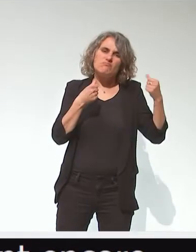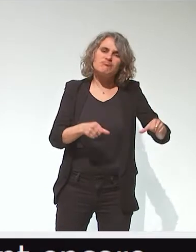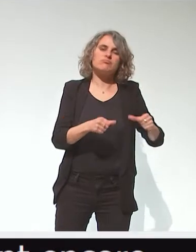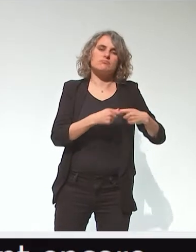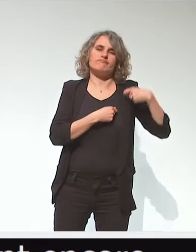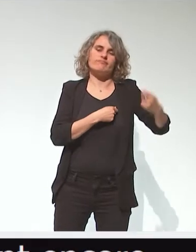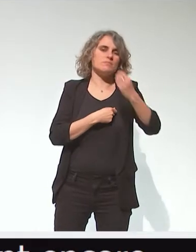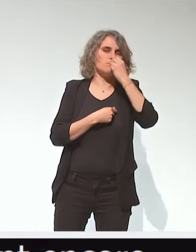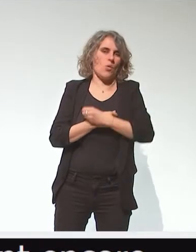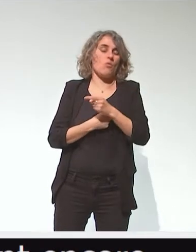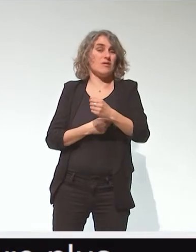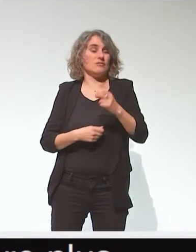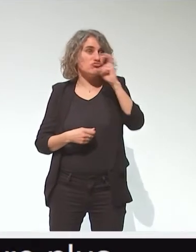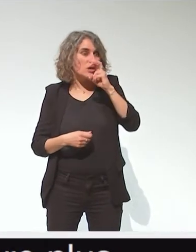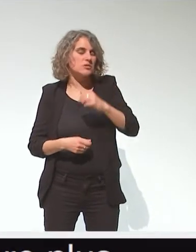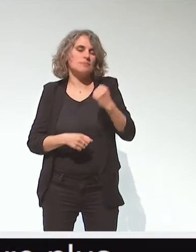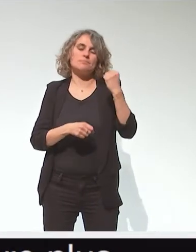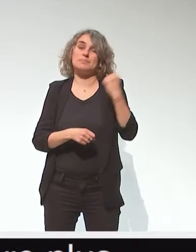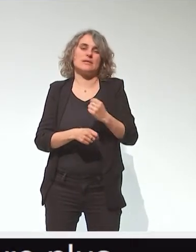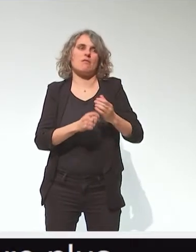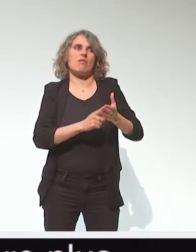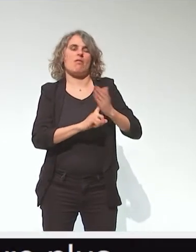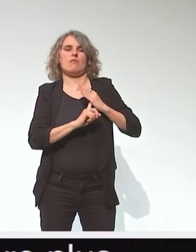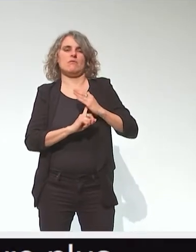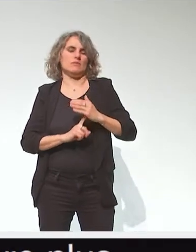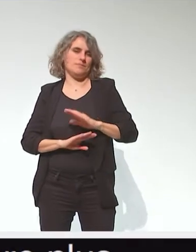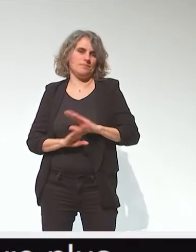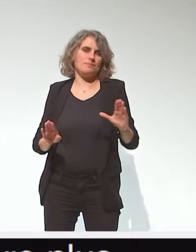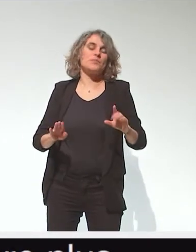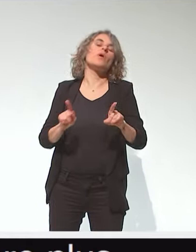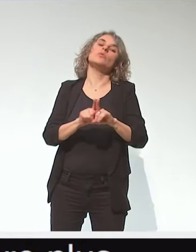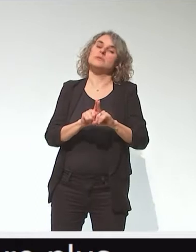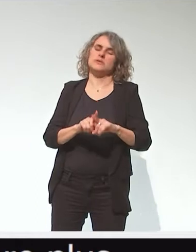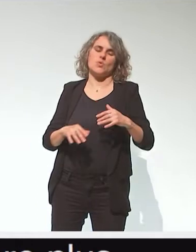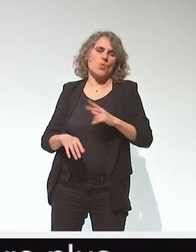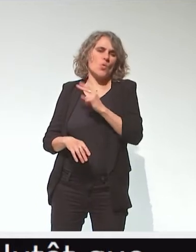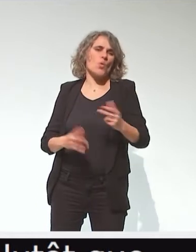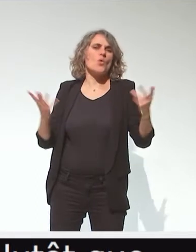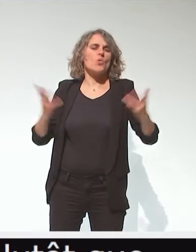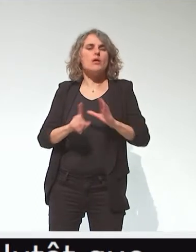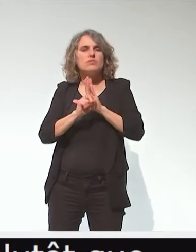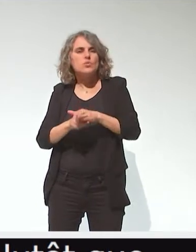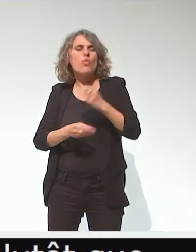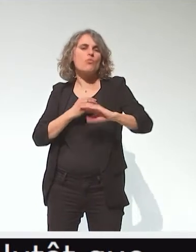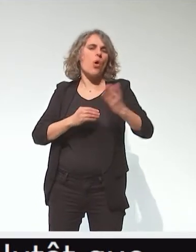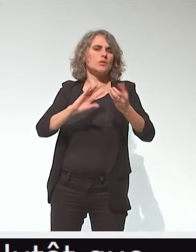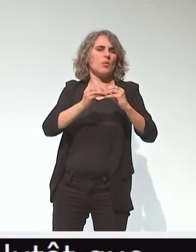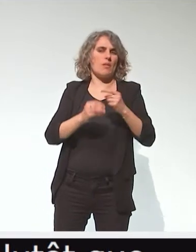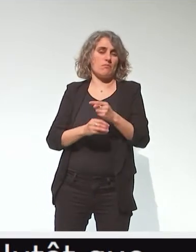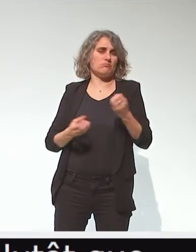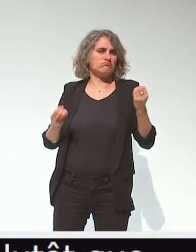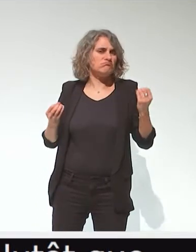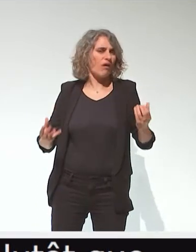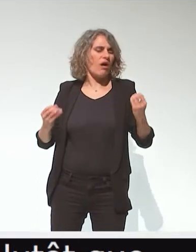levels of reporting of discrimination incidents, typically 2 in 10. When we ask why, we're